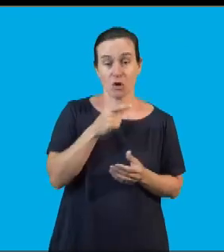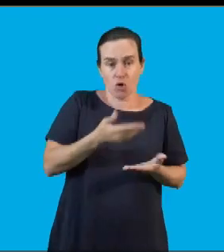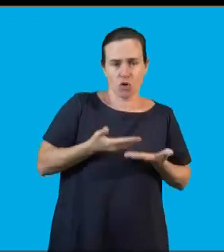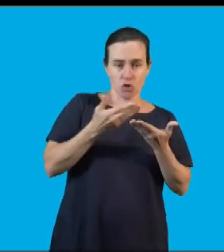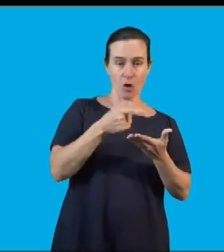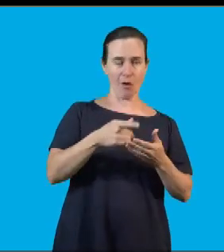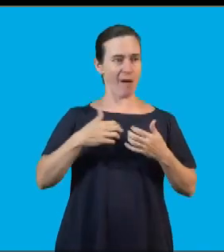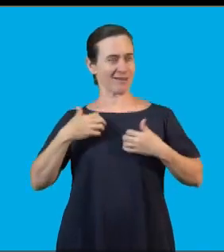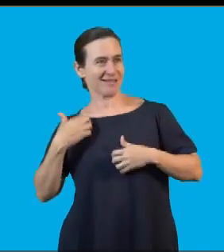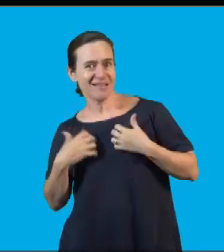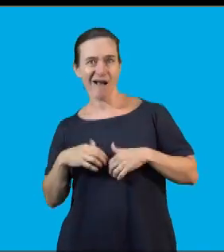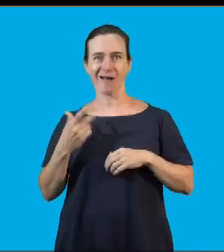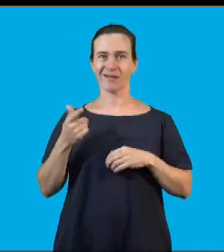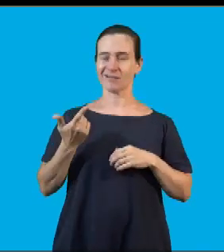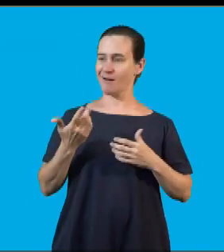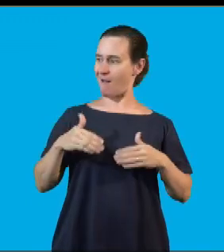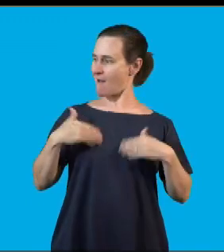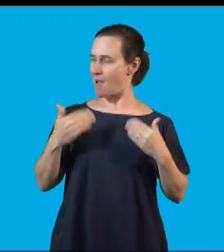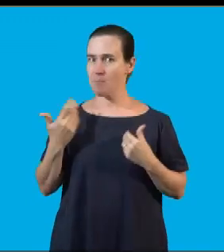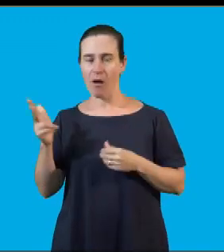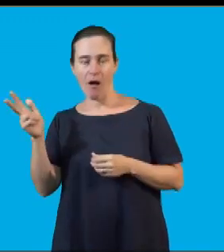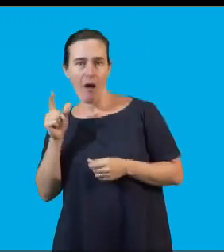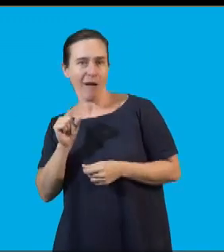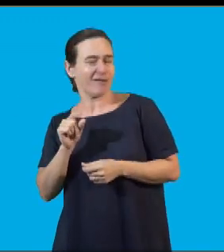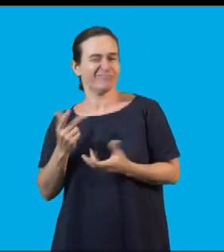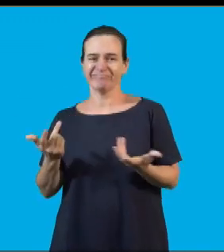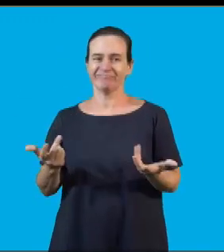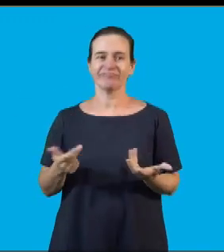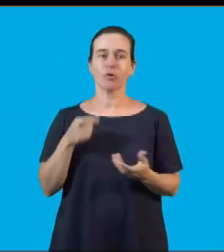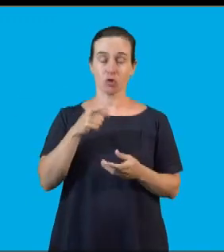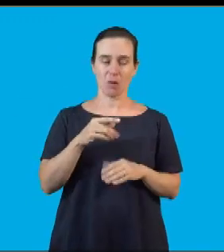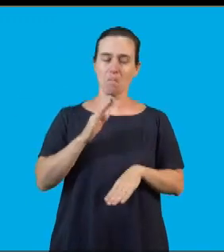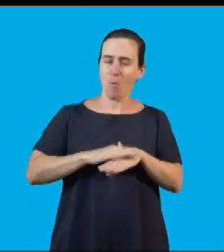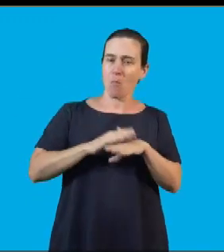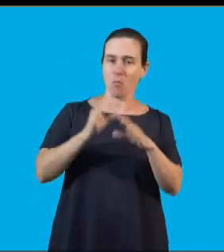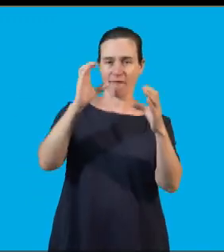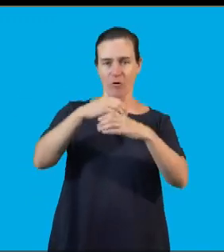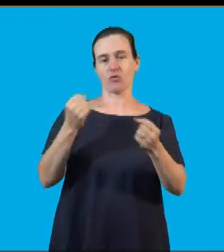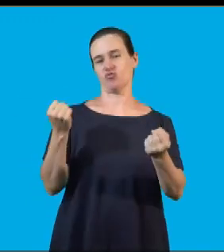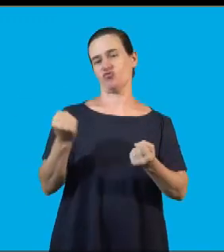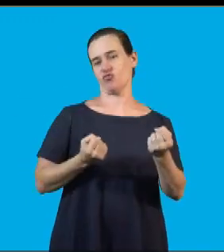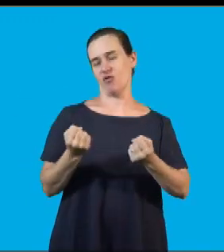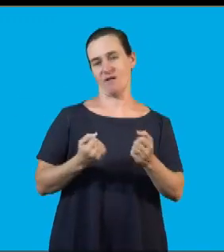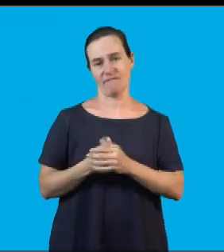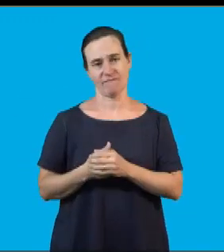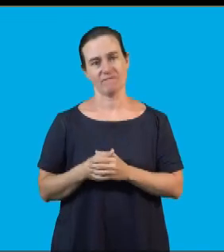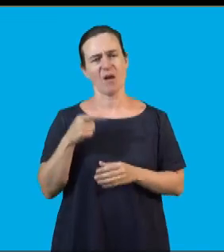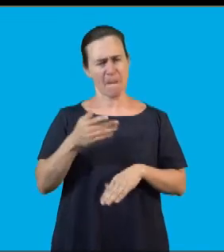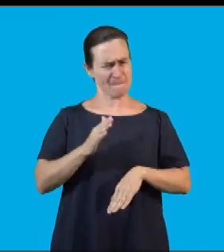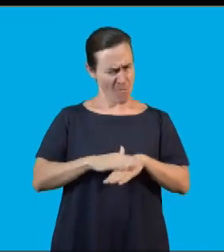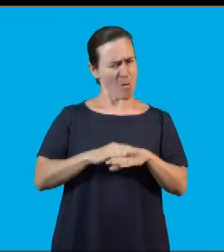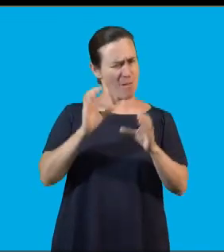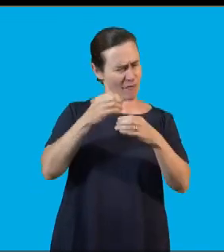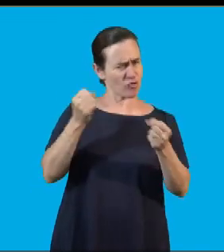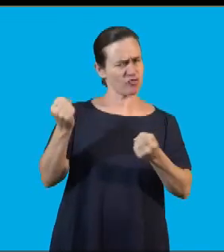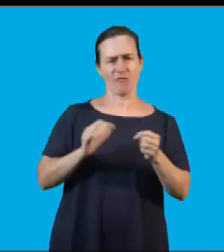emotion, does not reveal her being entertained or enthralled by the audiobook. She appears to be more focused on her driving